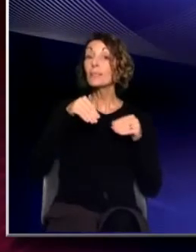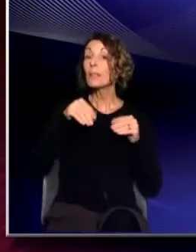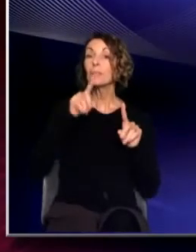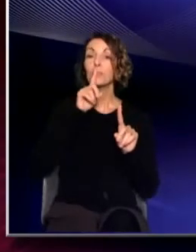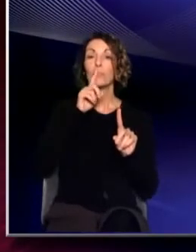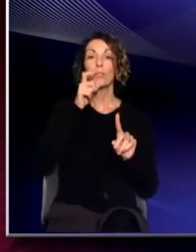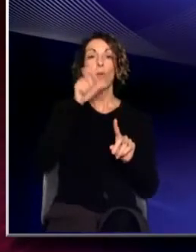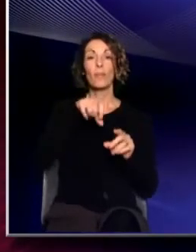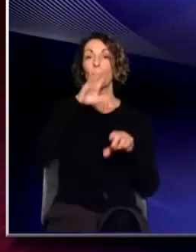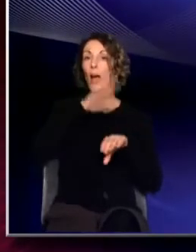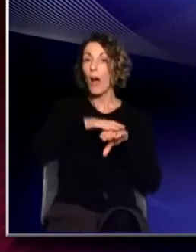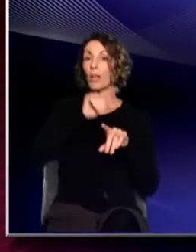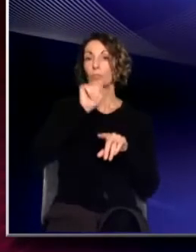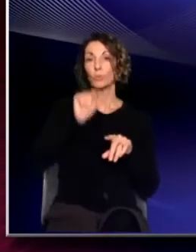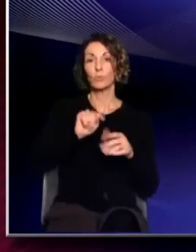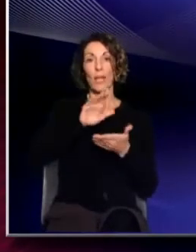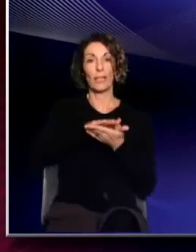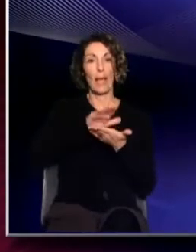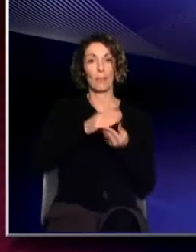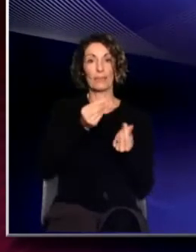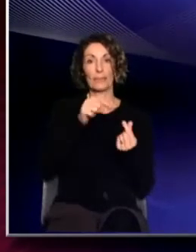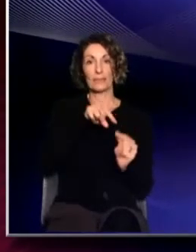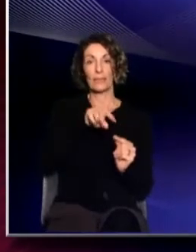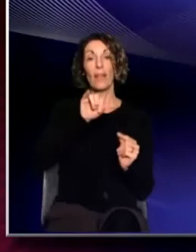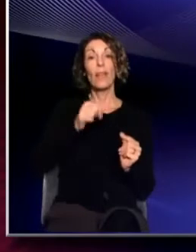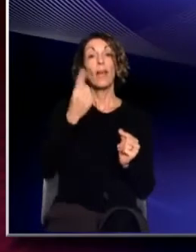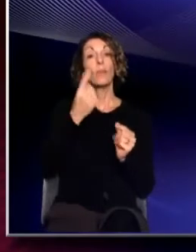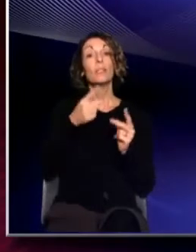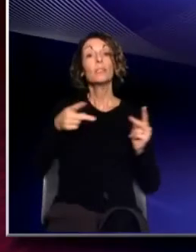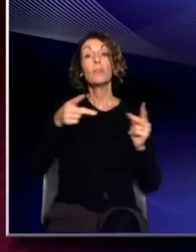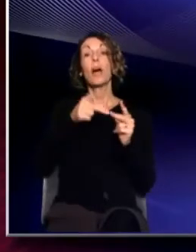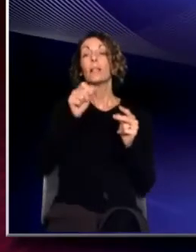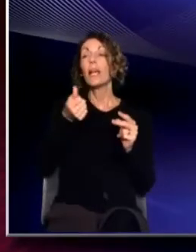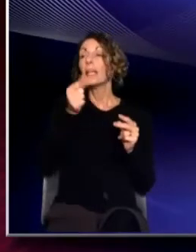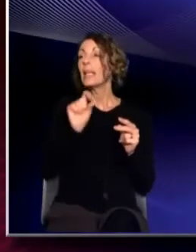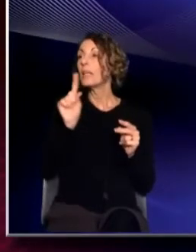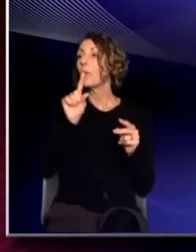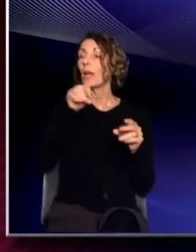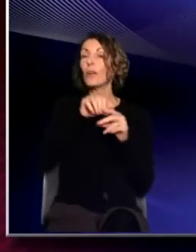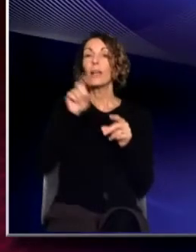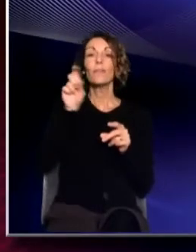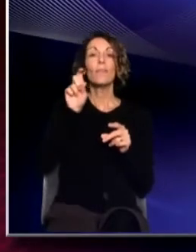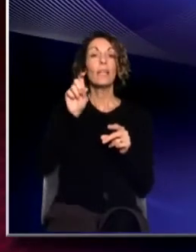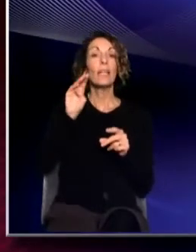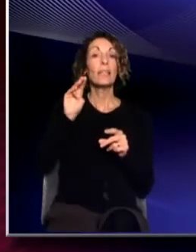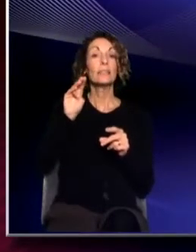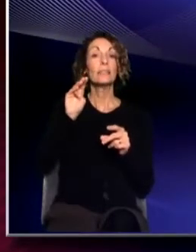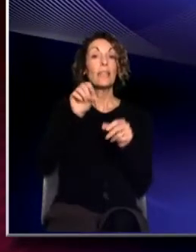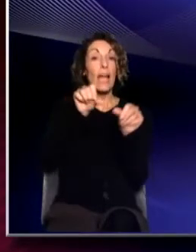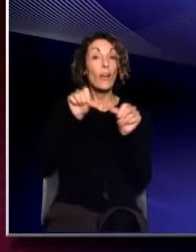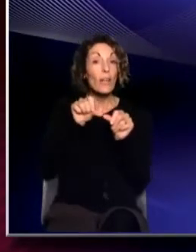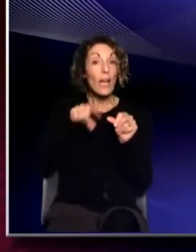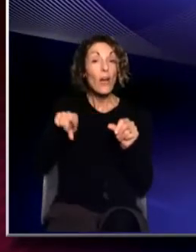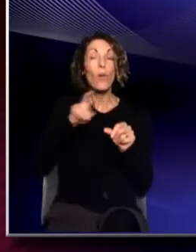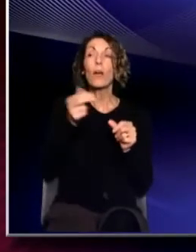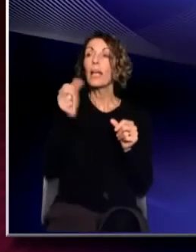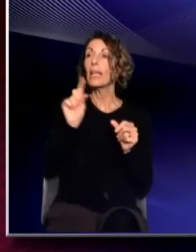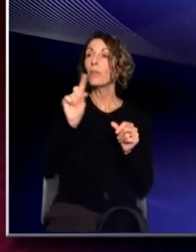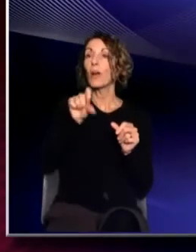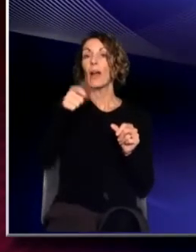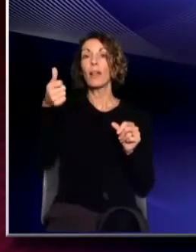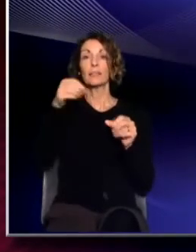campus. That one spot could be anywhere else in the Phoenix metro area or anywhere else in the state for that matter.